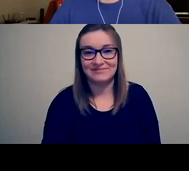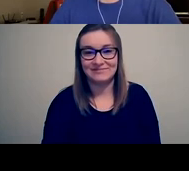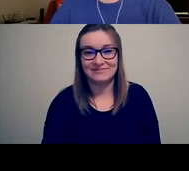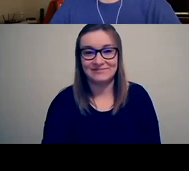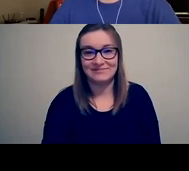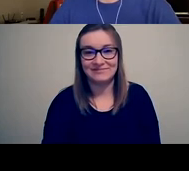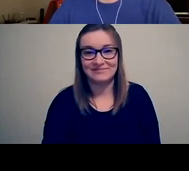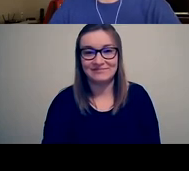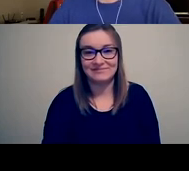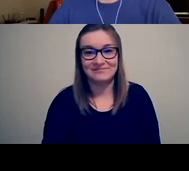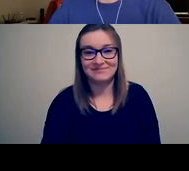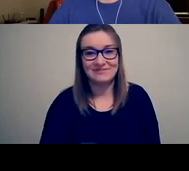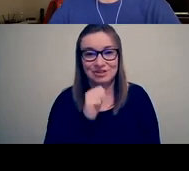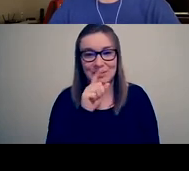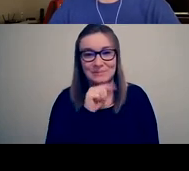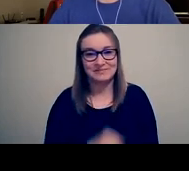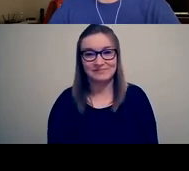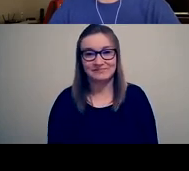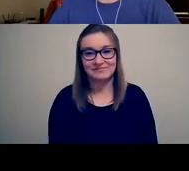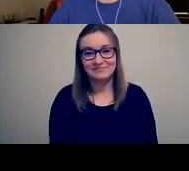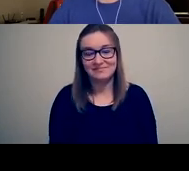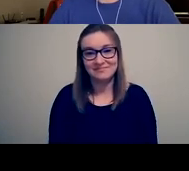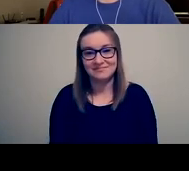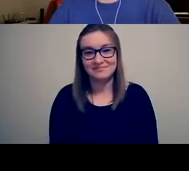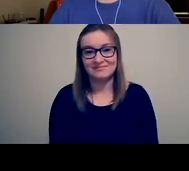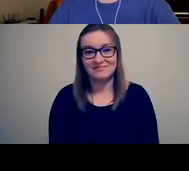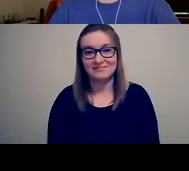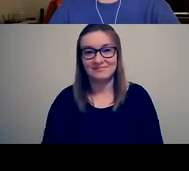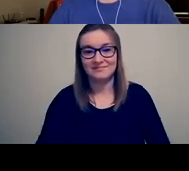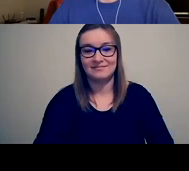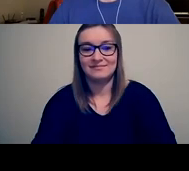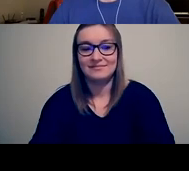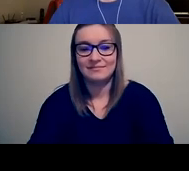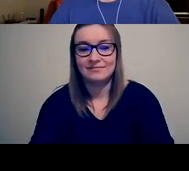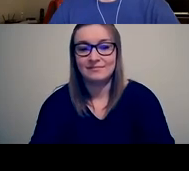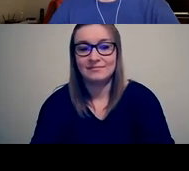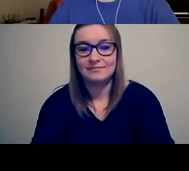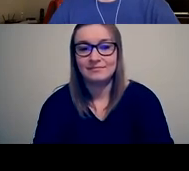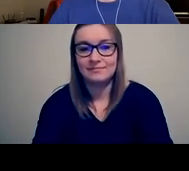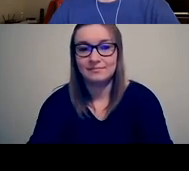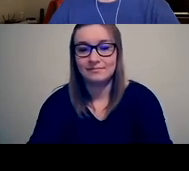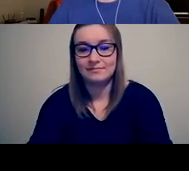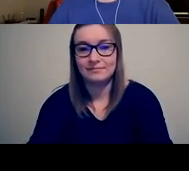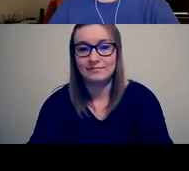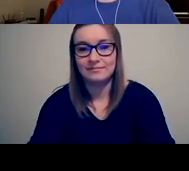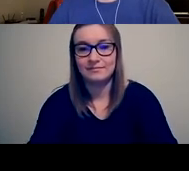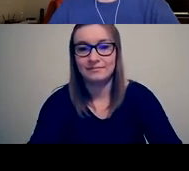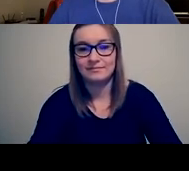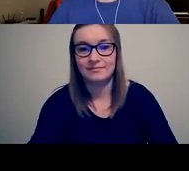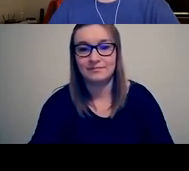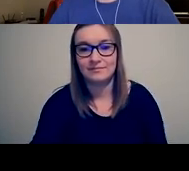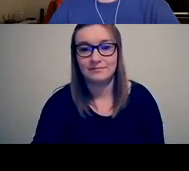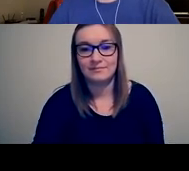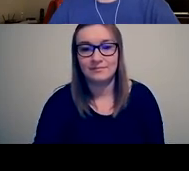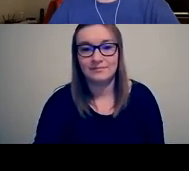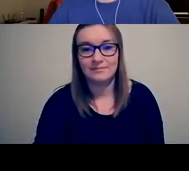Toolbar, view site information. Address and search bar edit, facet.com. Logo. List with 7 items. Features